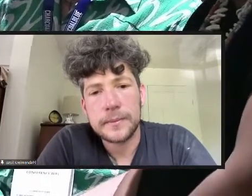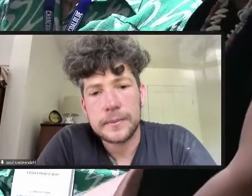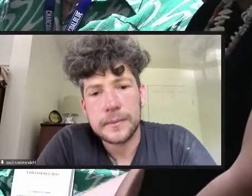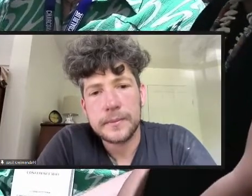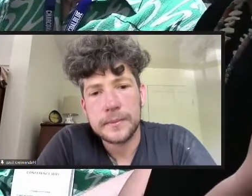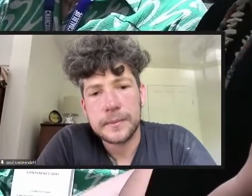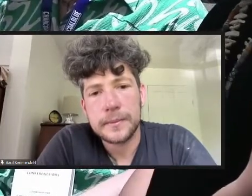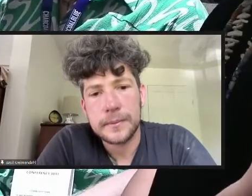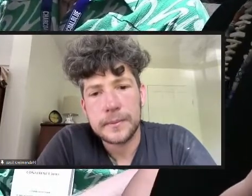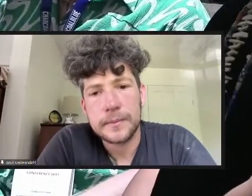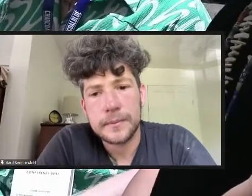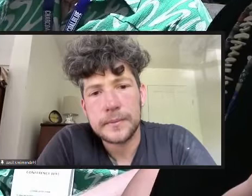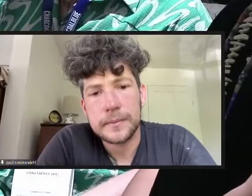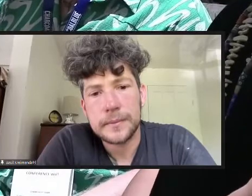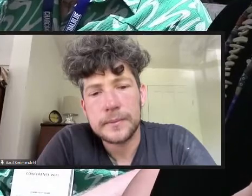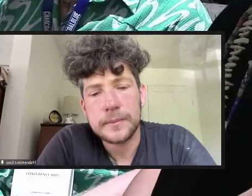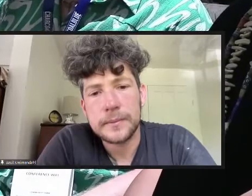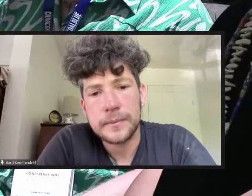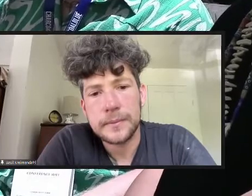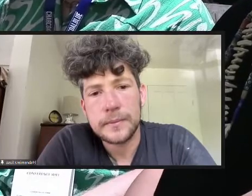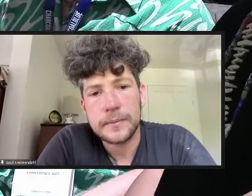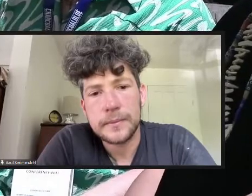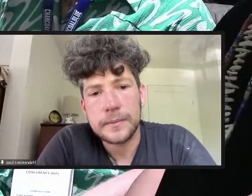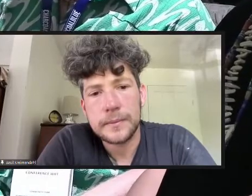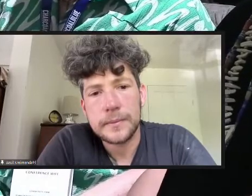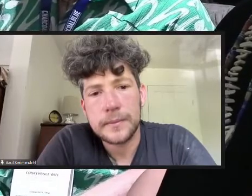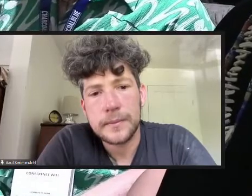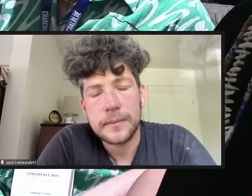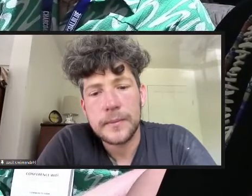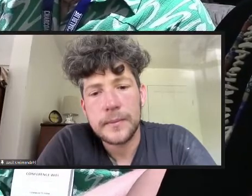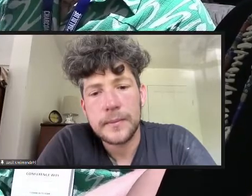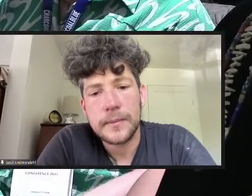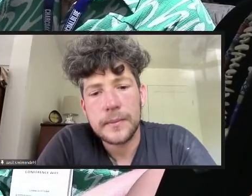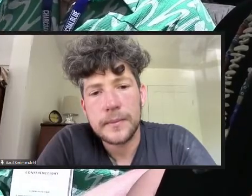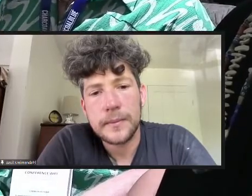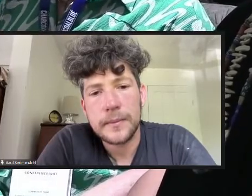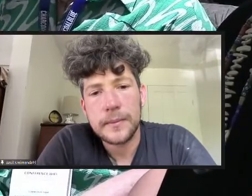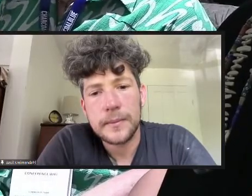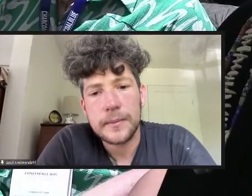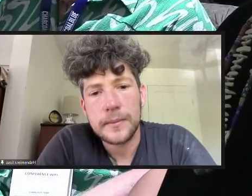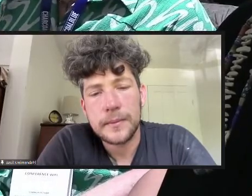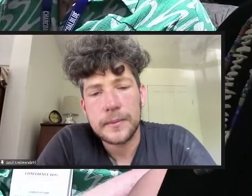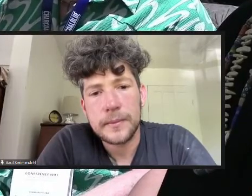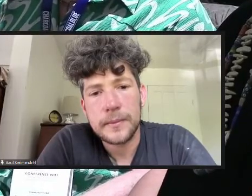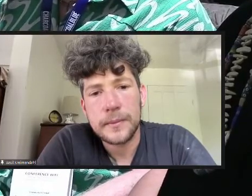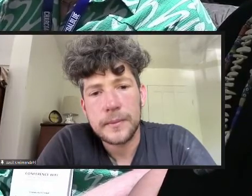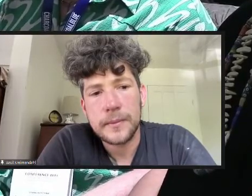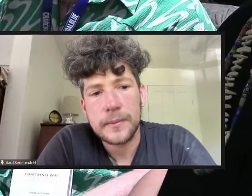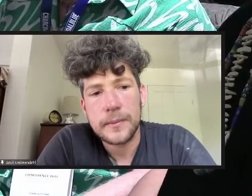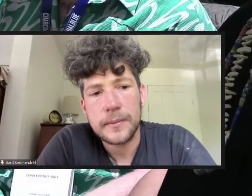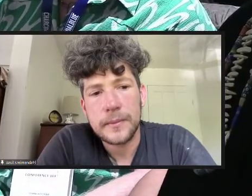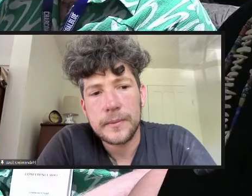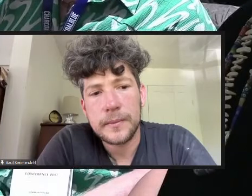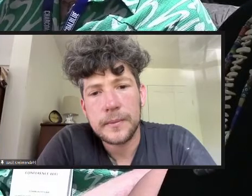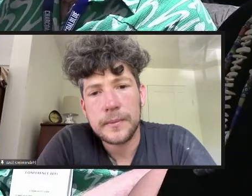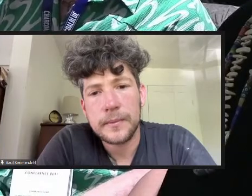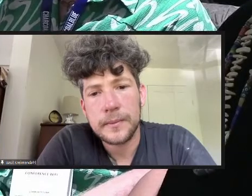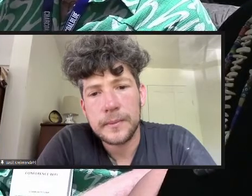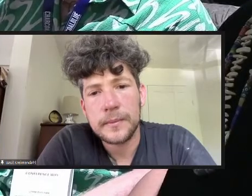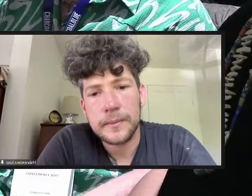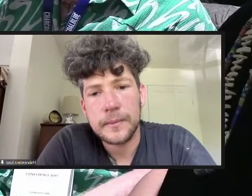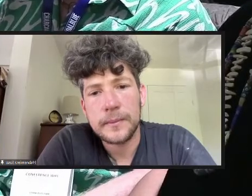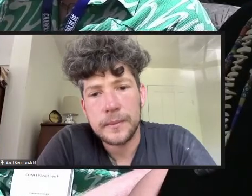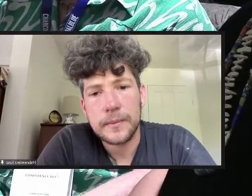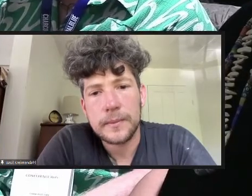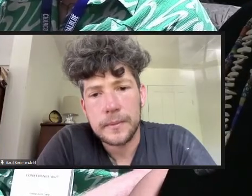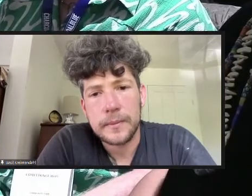share, and those raw feelings are important to share. And the reason we're here and the reason we're having this conversation, I think, is to share those things and